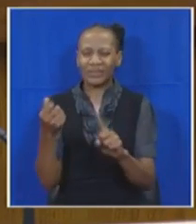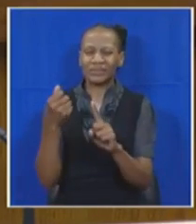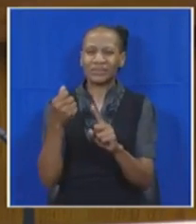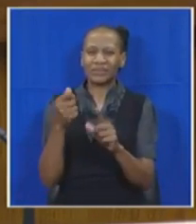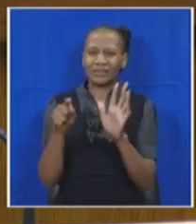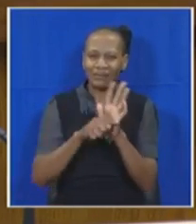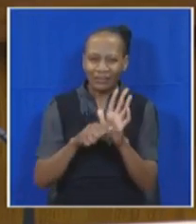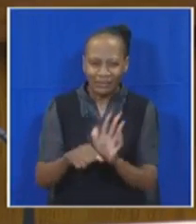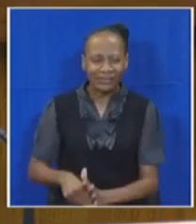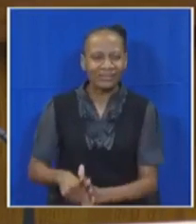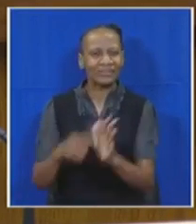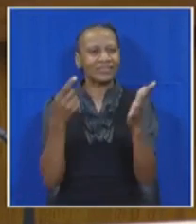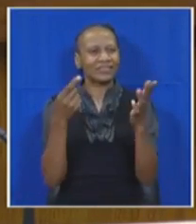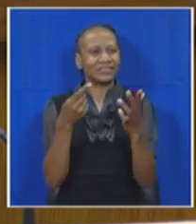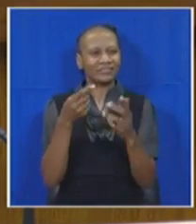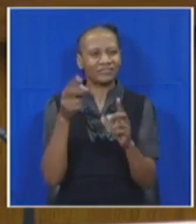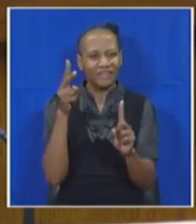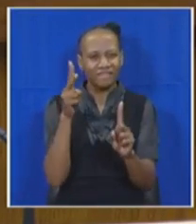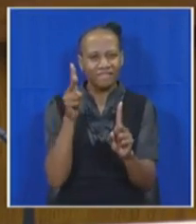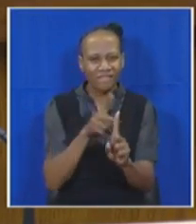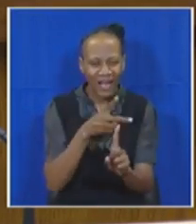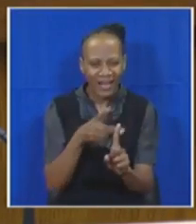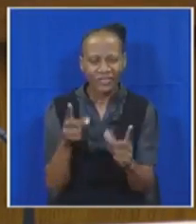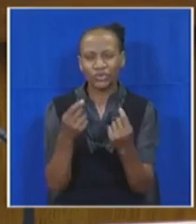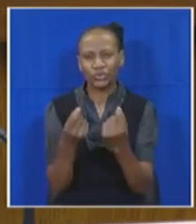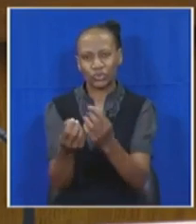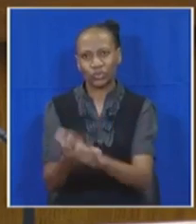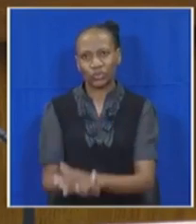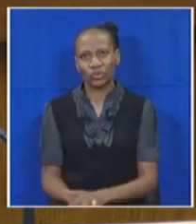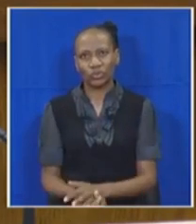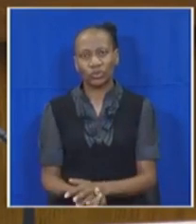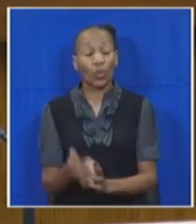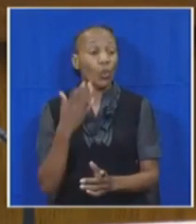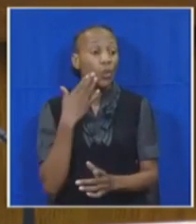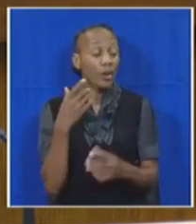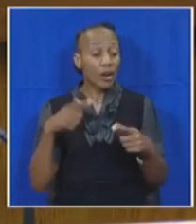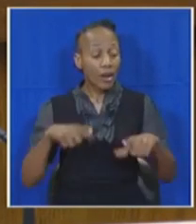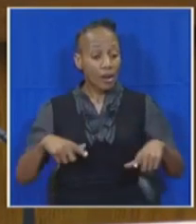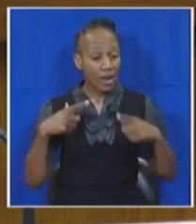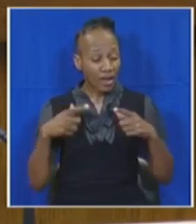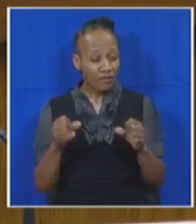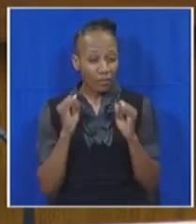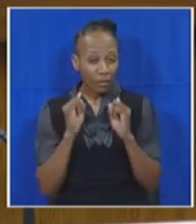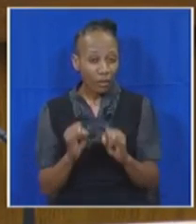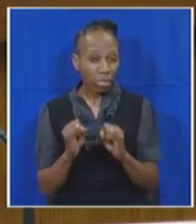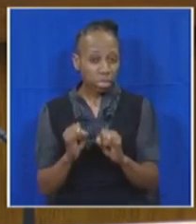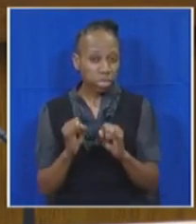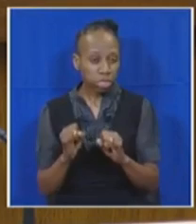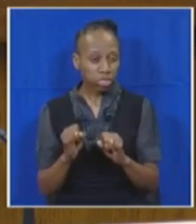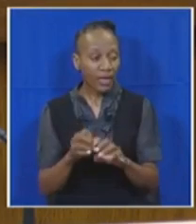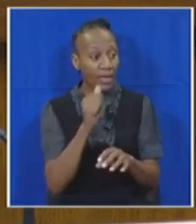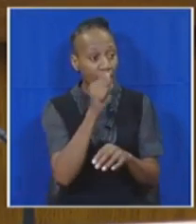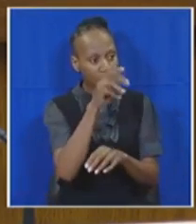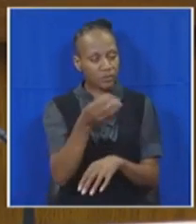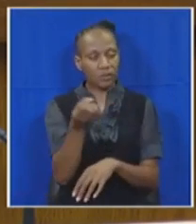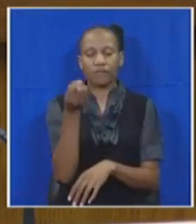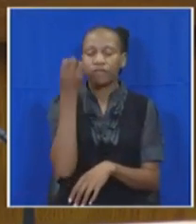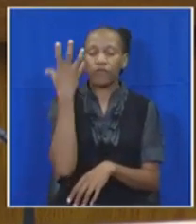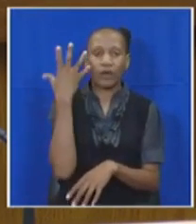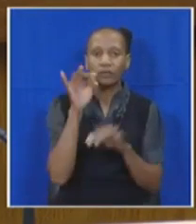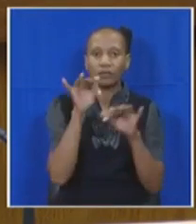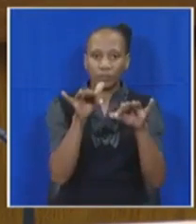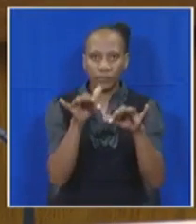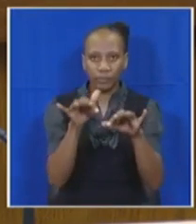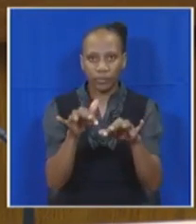Nkongi. You know, when life is abundant, they forget the suffering and sacrifice we had to undergo for this